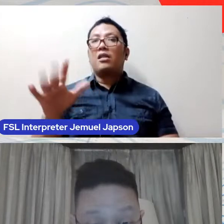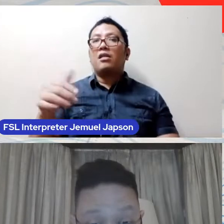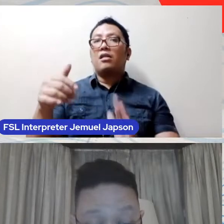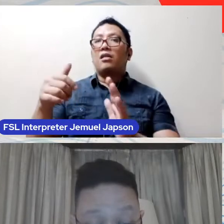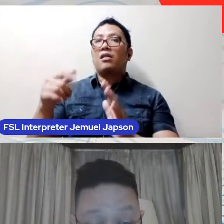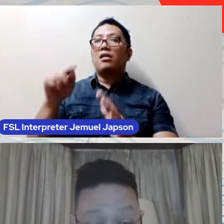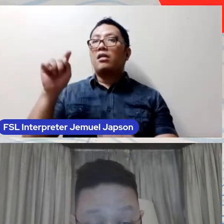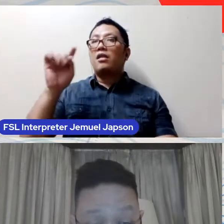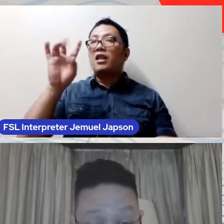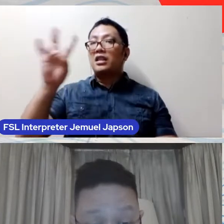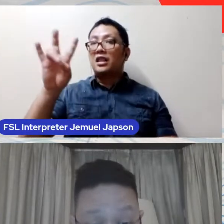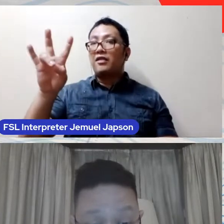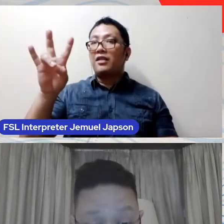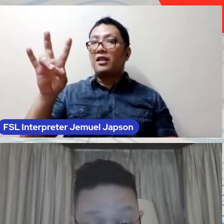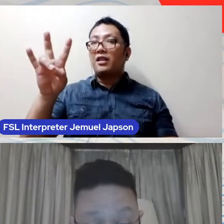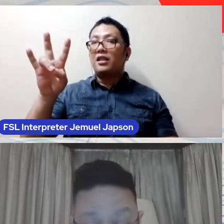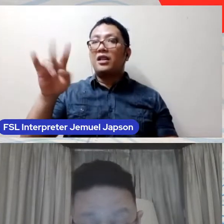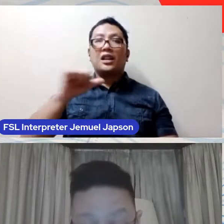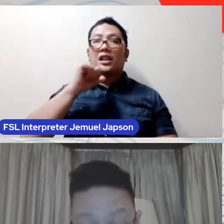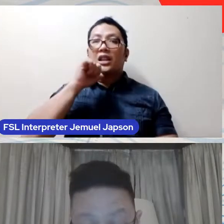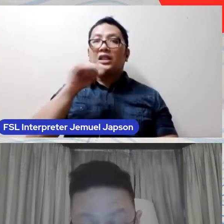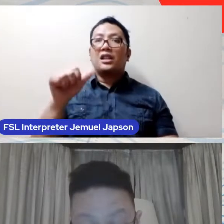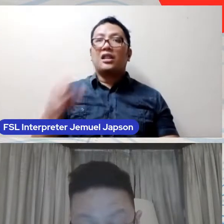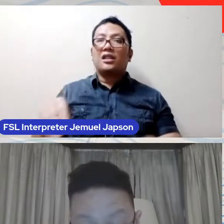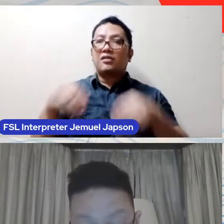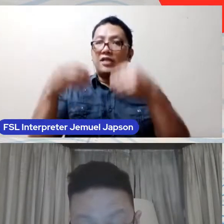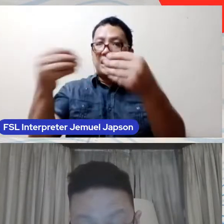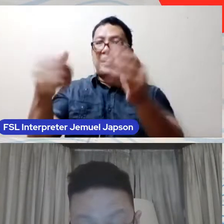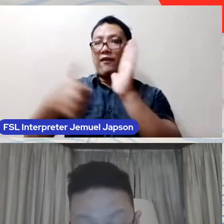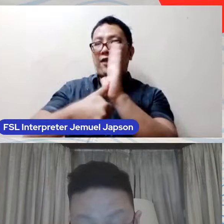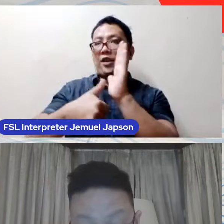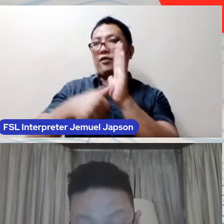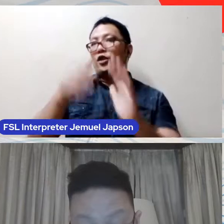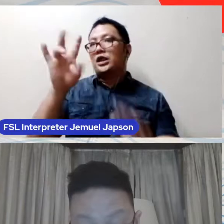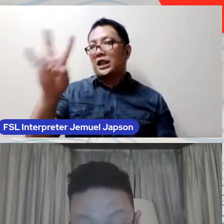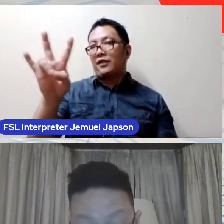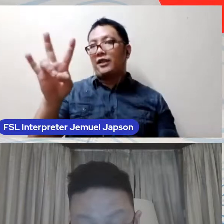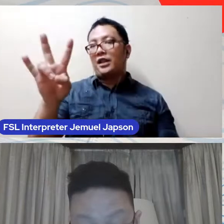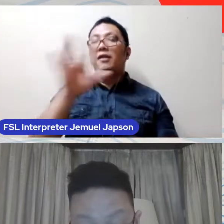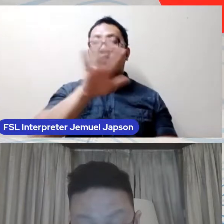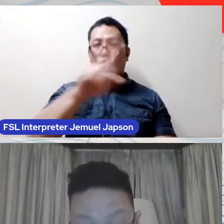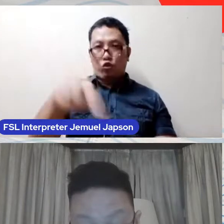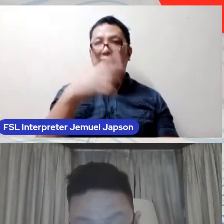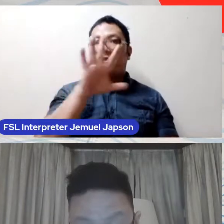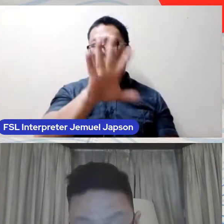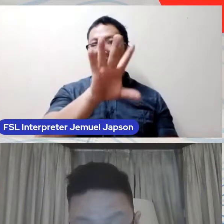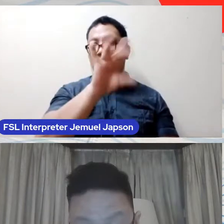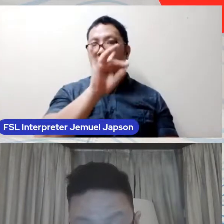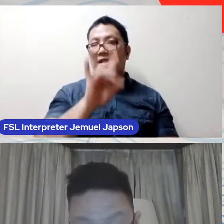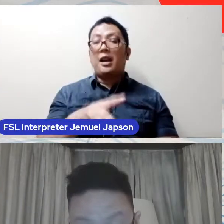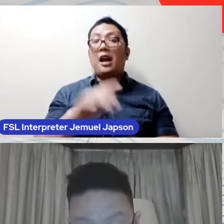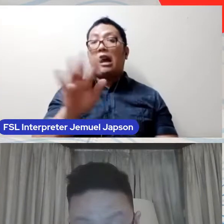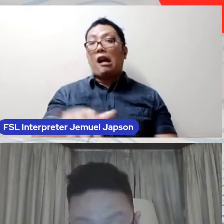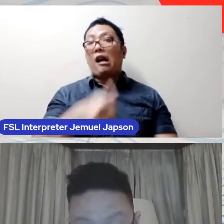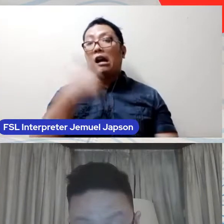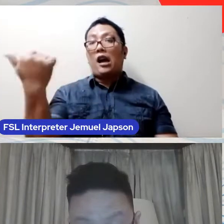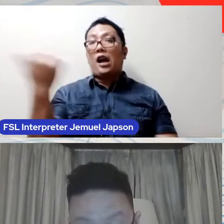7 slots, you did not cast any vote for those 7 slots. At the same time, on the flip side naman, yung